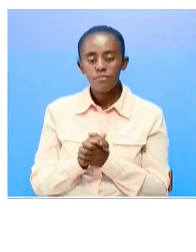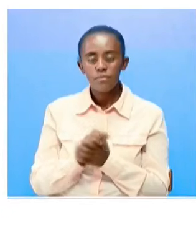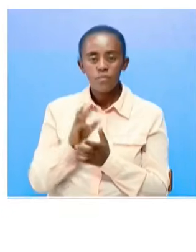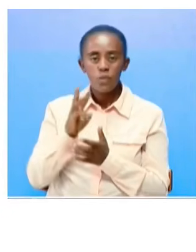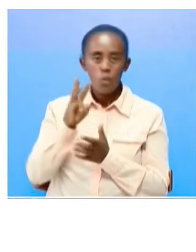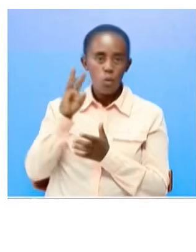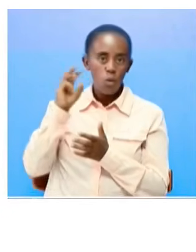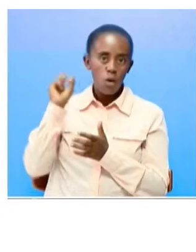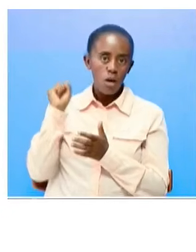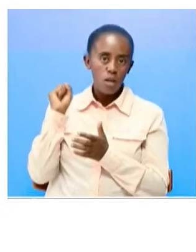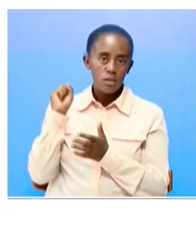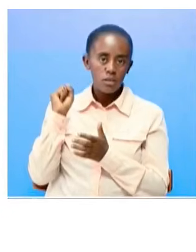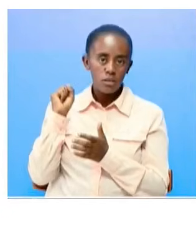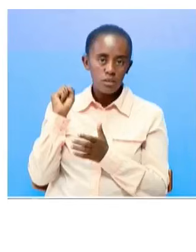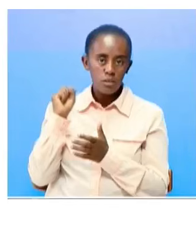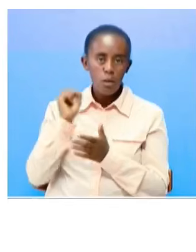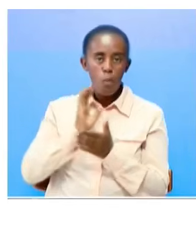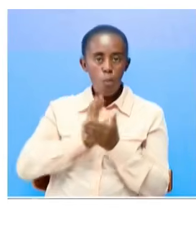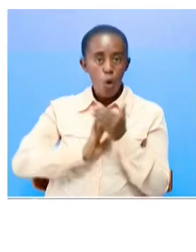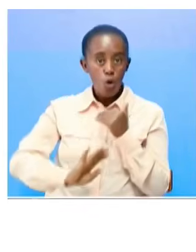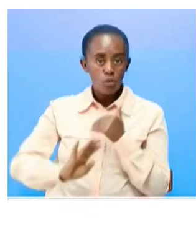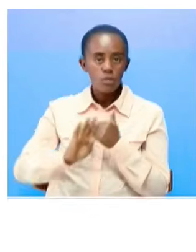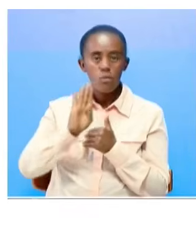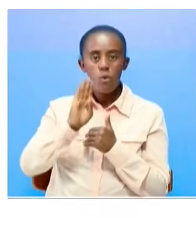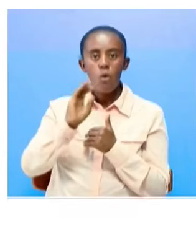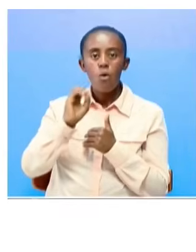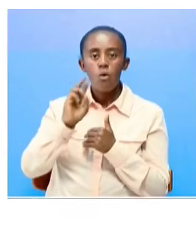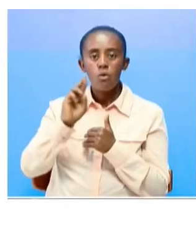was born